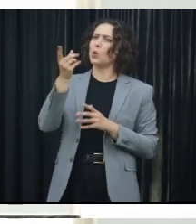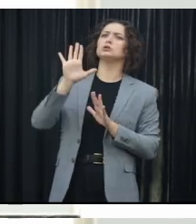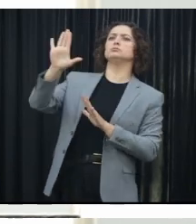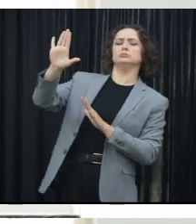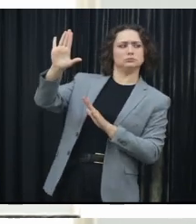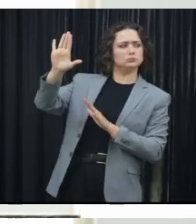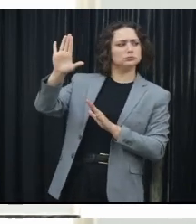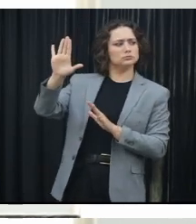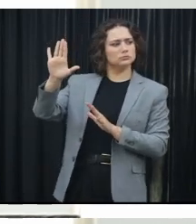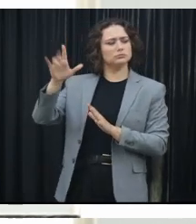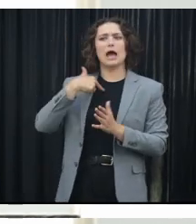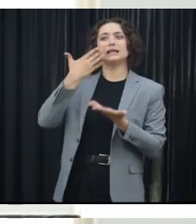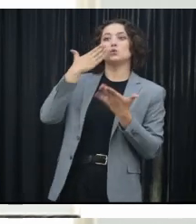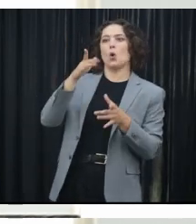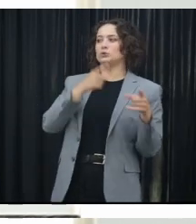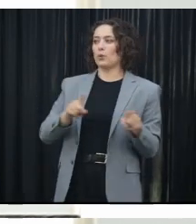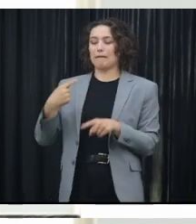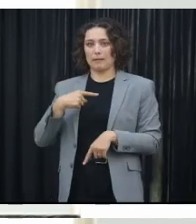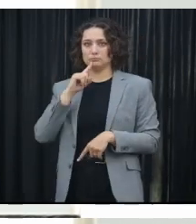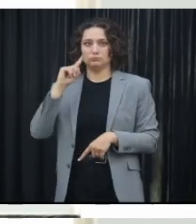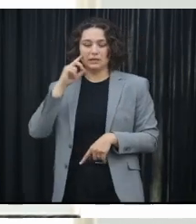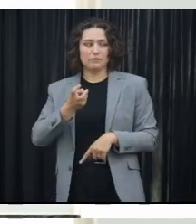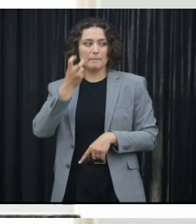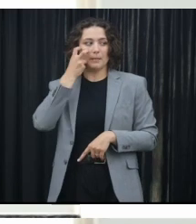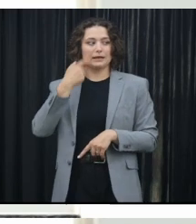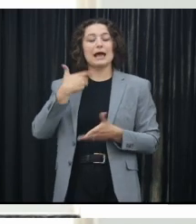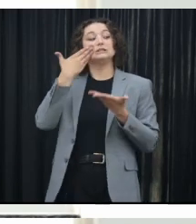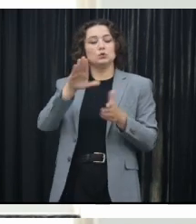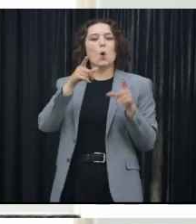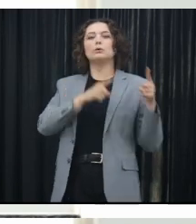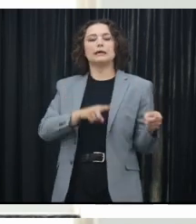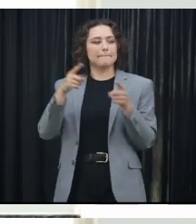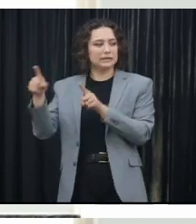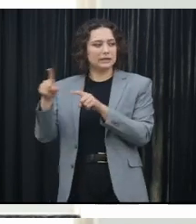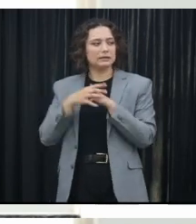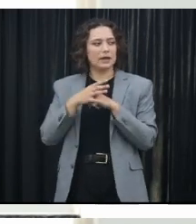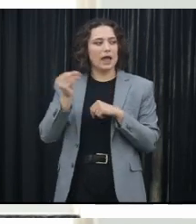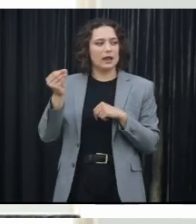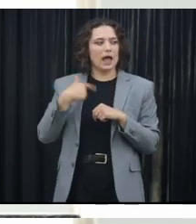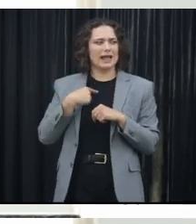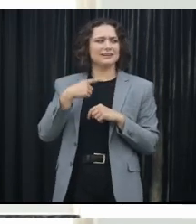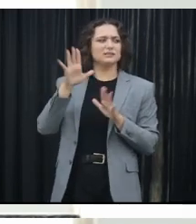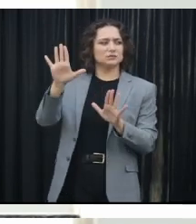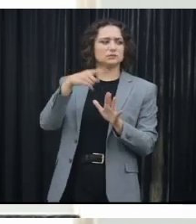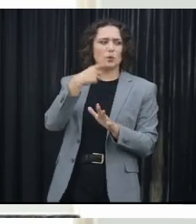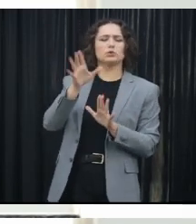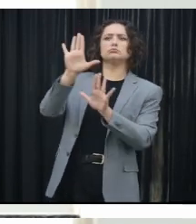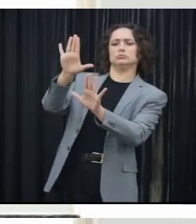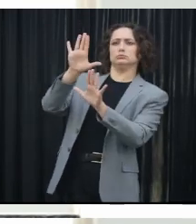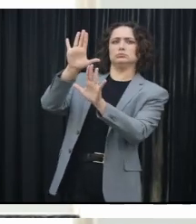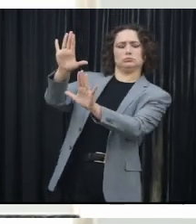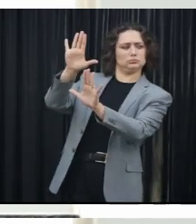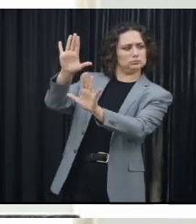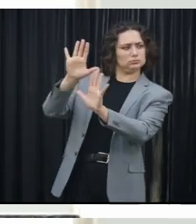because I didn't know what was happening. I'm deaf and blind, and I didn't know what was happening. And my husband was saying, hey, you know, back off,